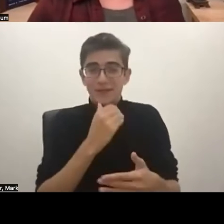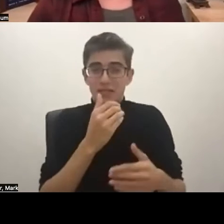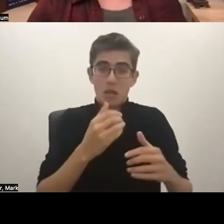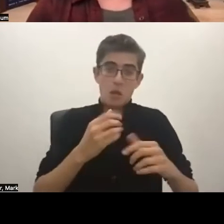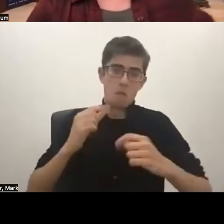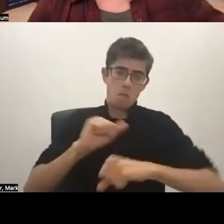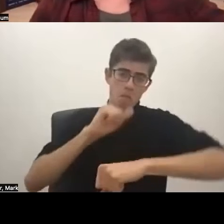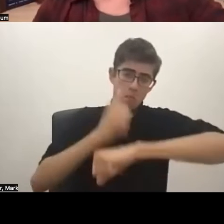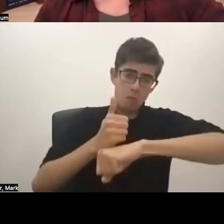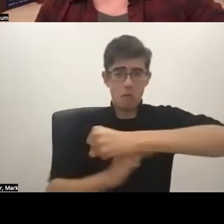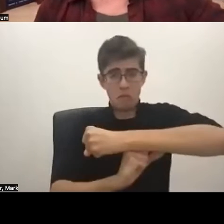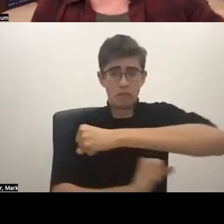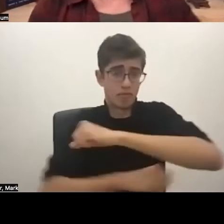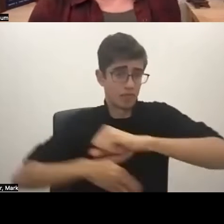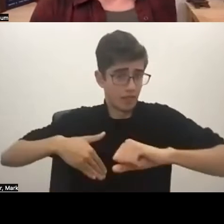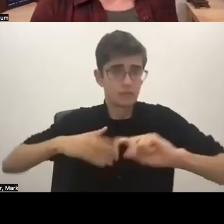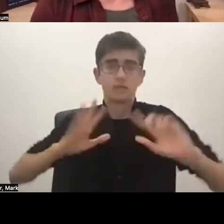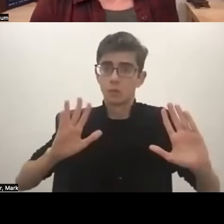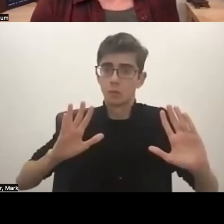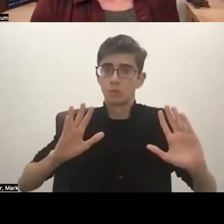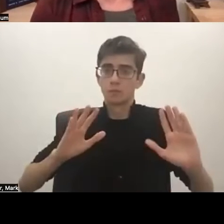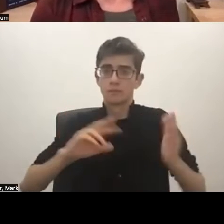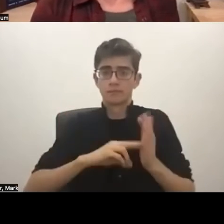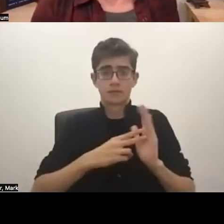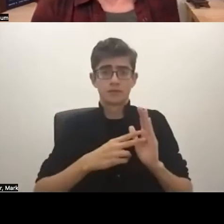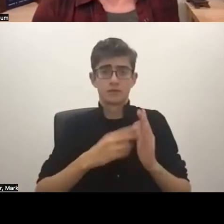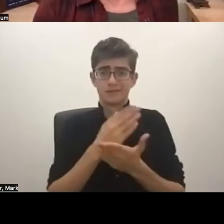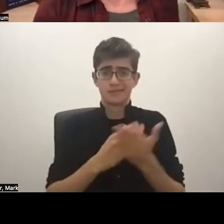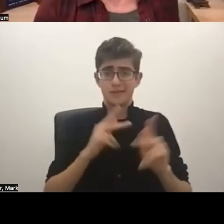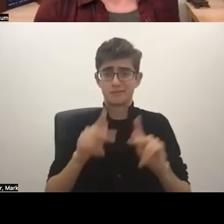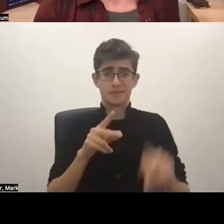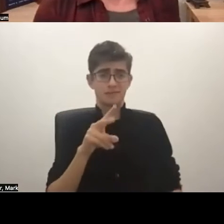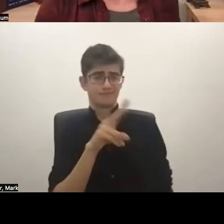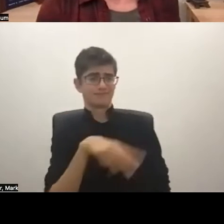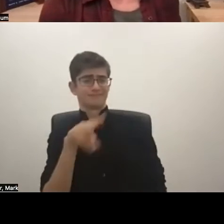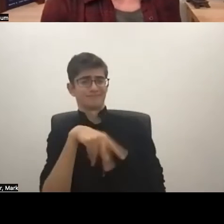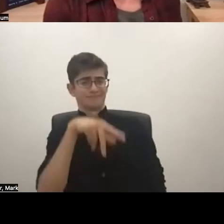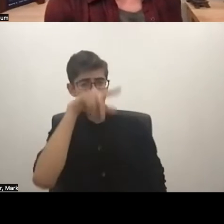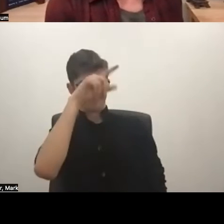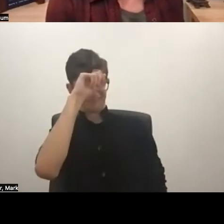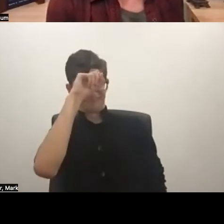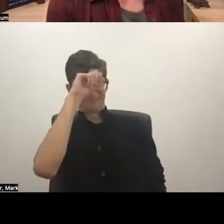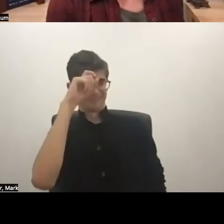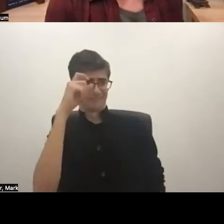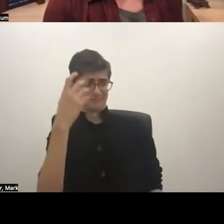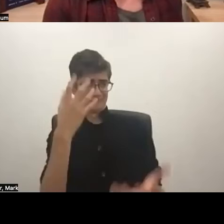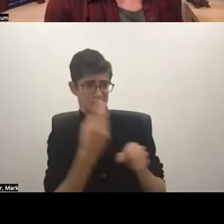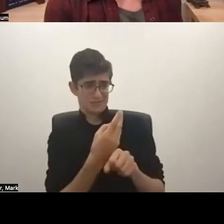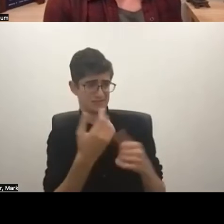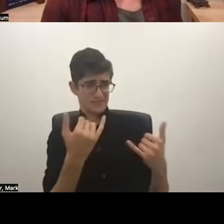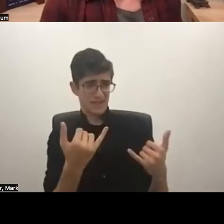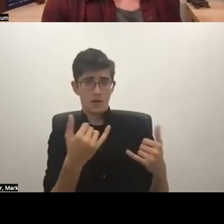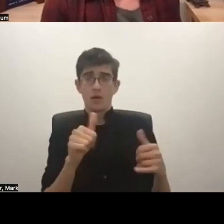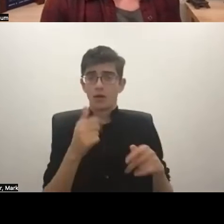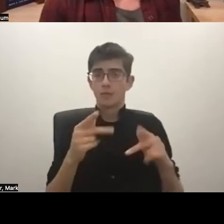and understandably, there are some who are very circumspect about how to use this, right away. We saw a